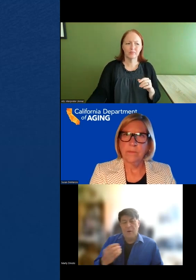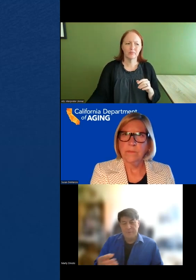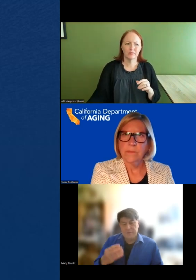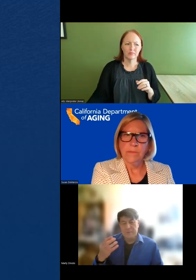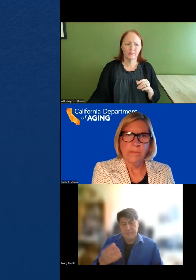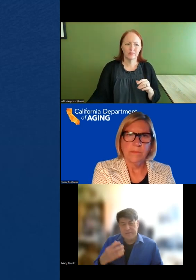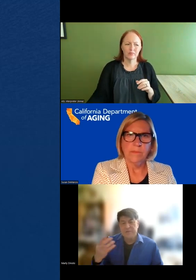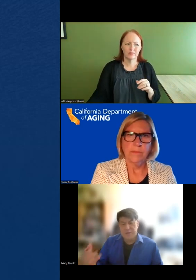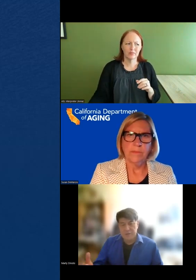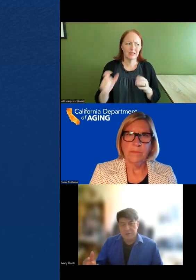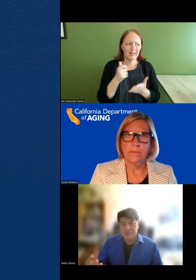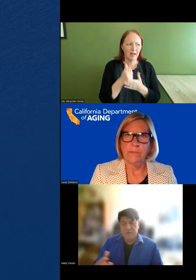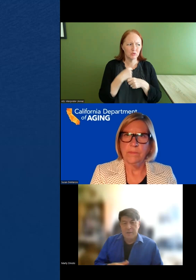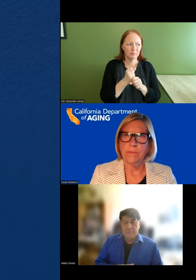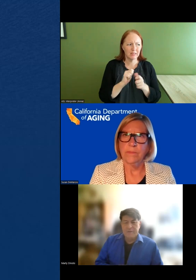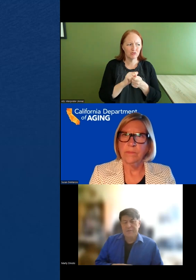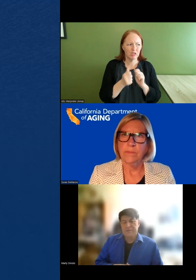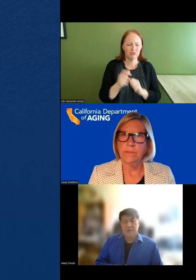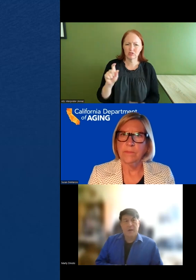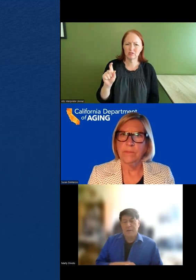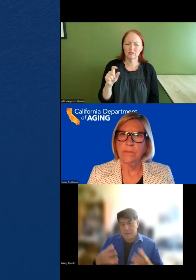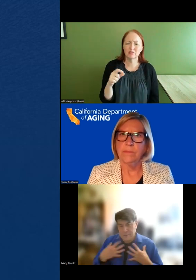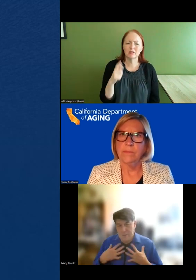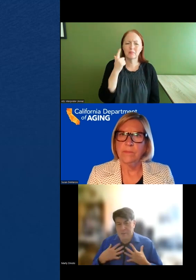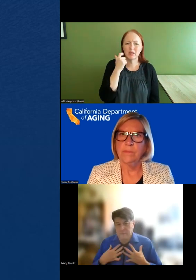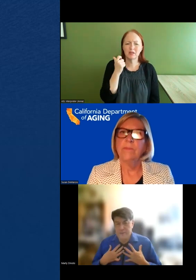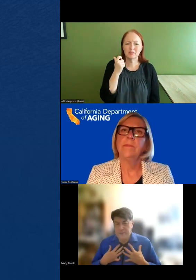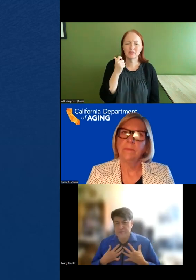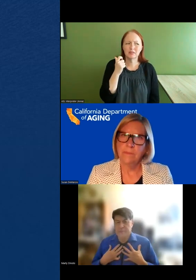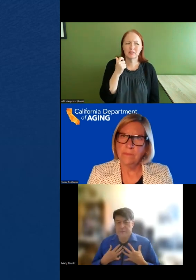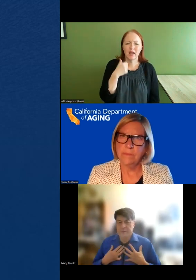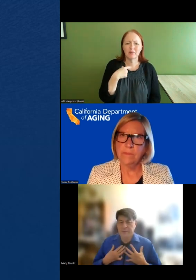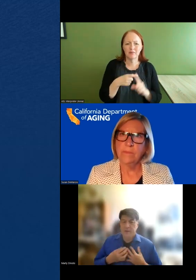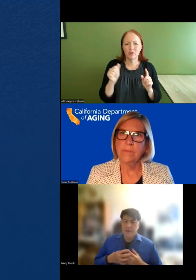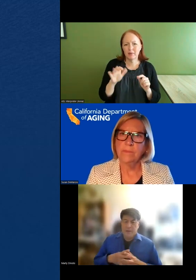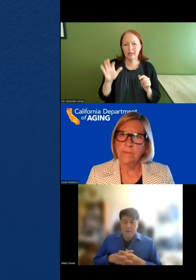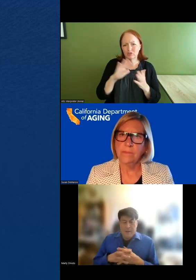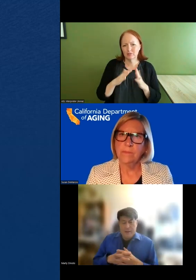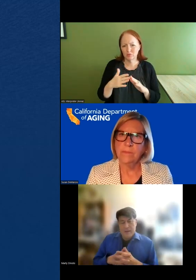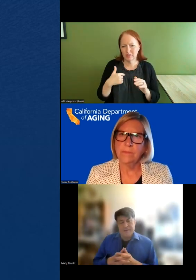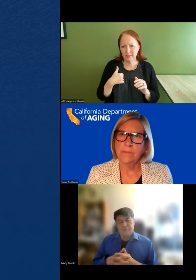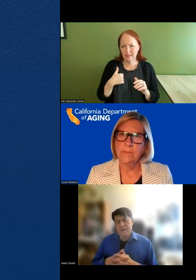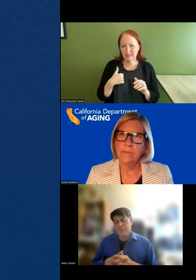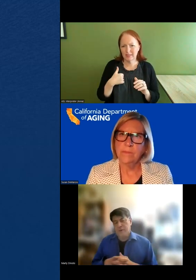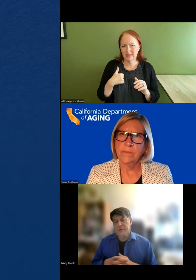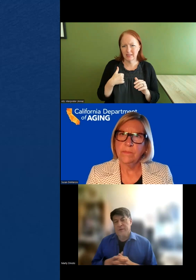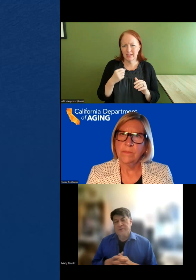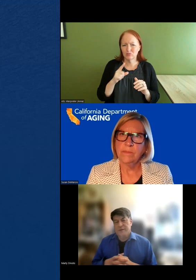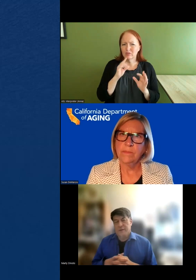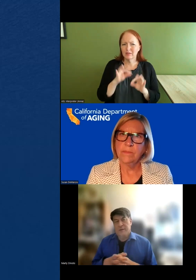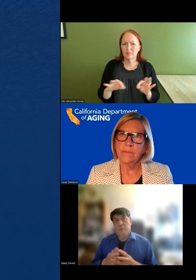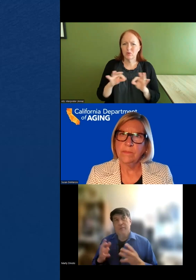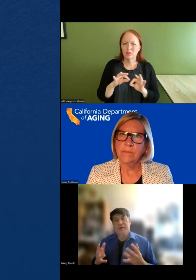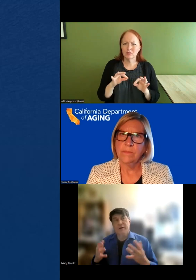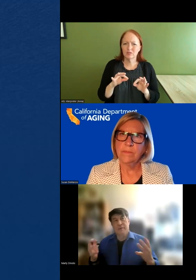need help in making changes? Because I come from an Asian community. And it's really important to